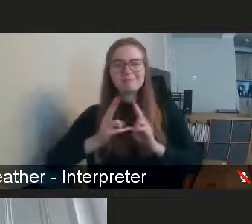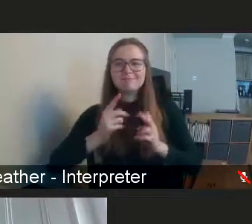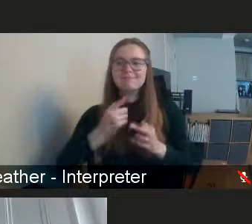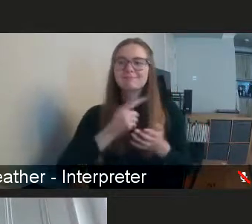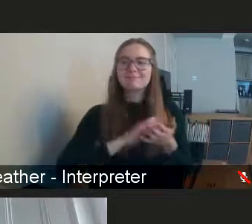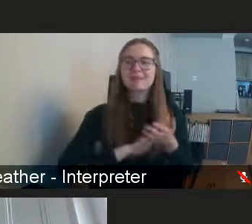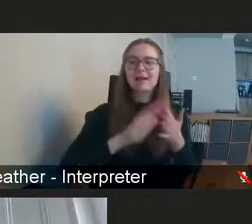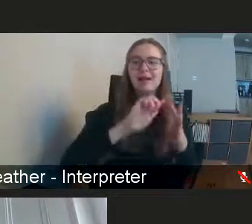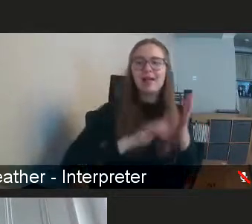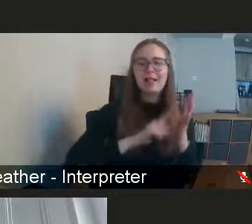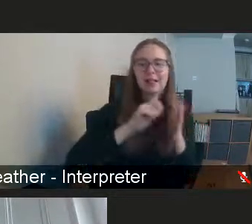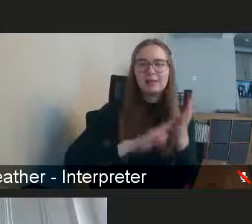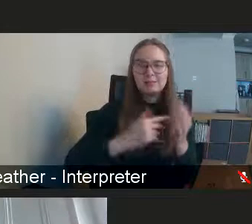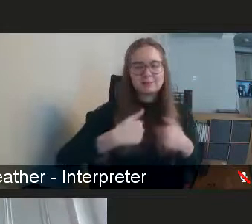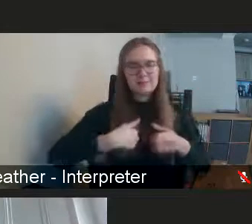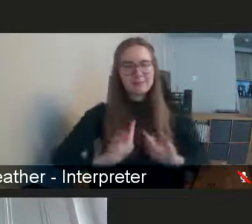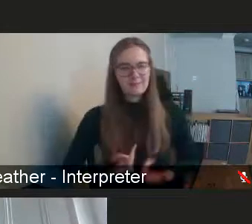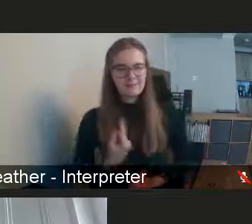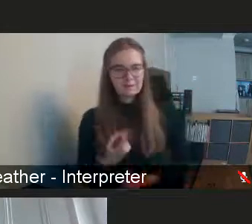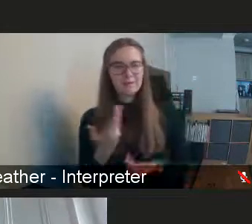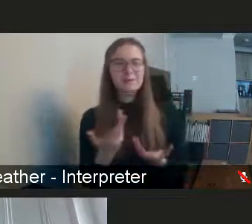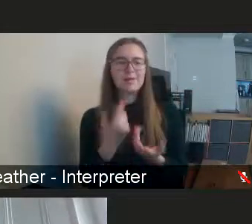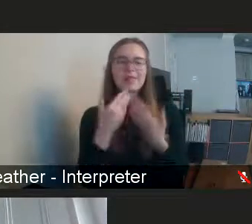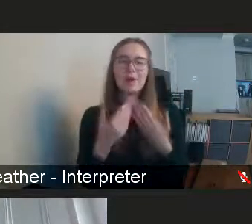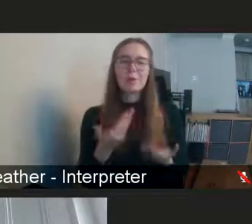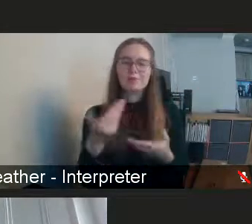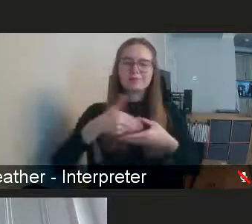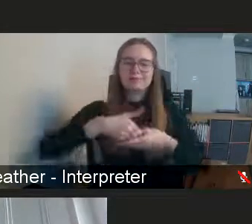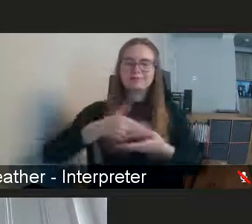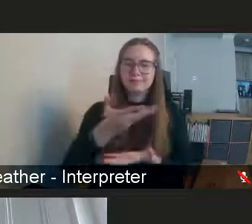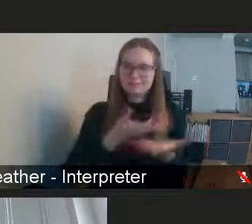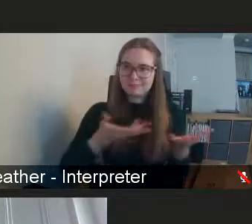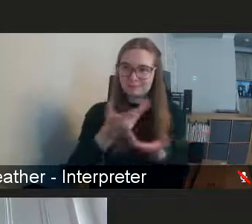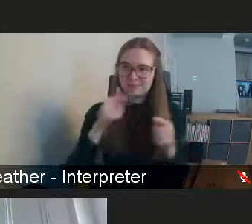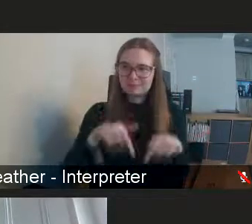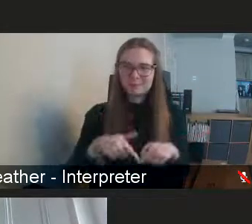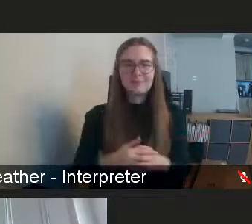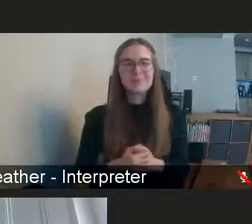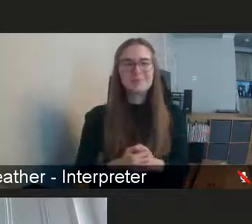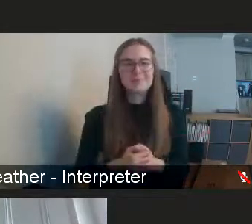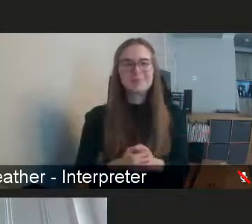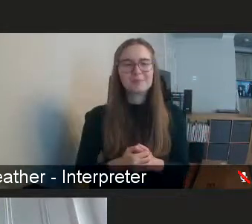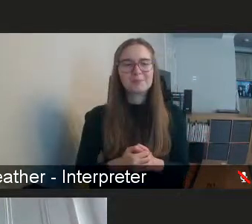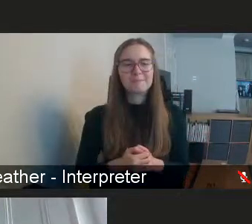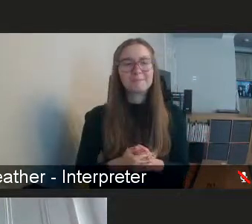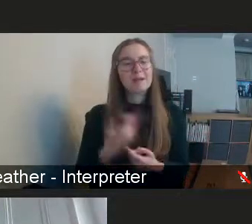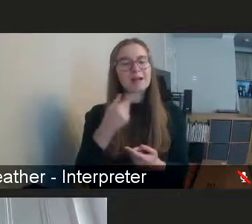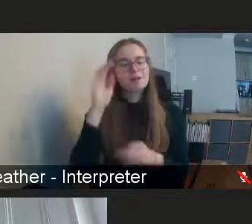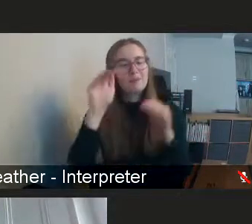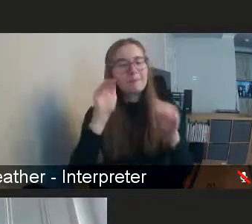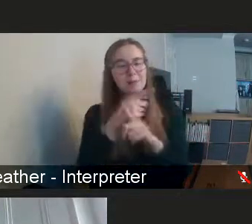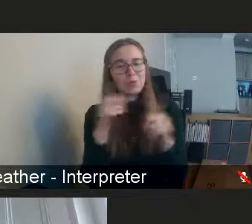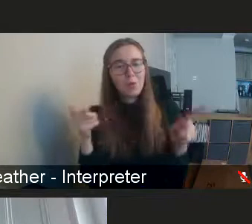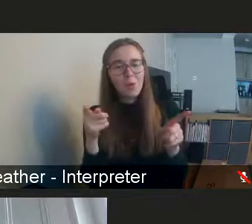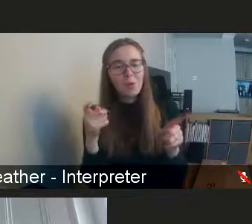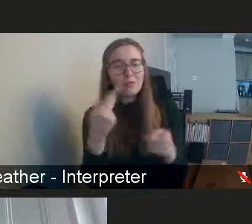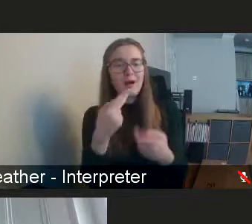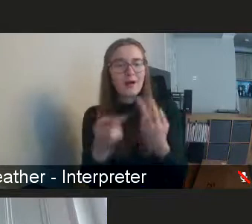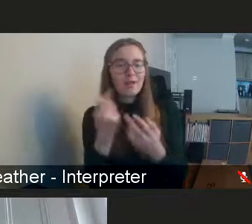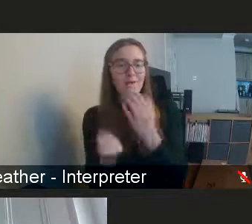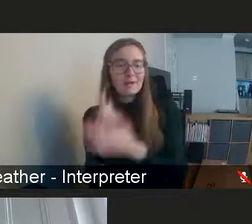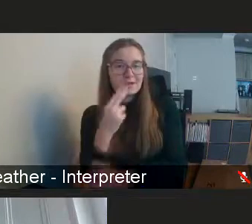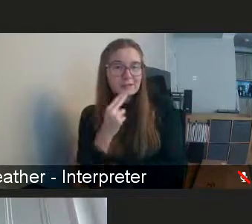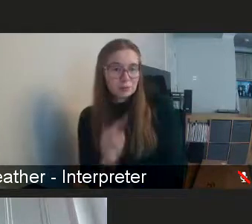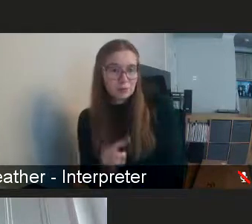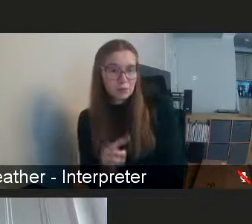and Heather Graham. Thank you very much for your contribution this morning. Can I remind everyone that there's also other events this afternoon.